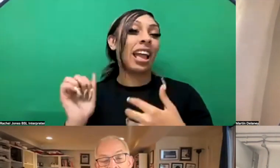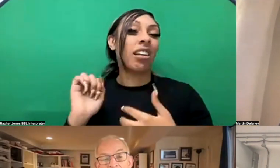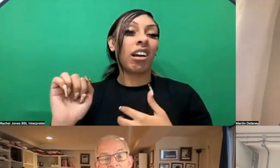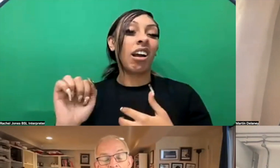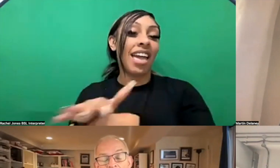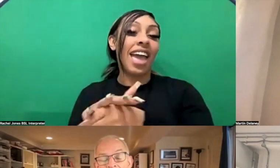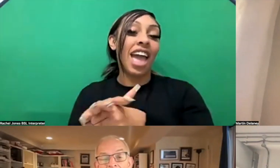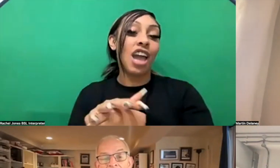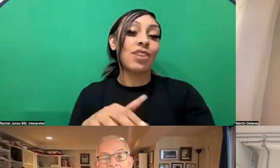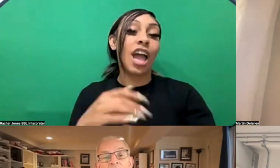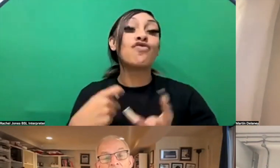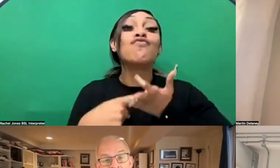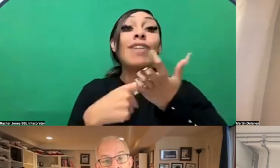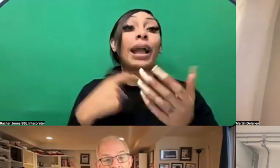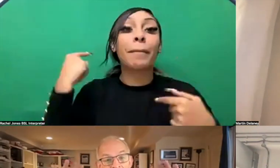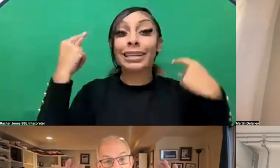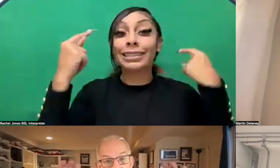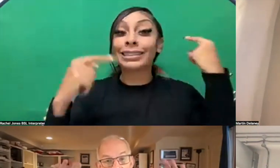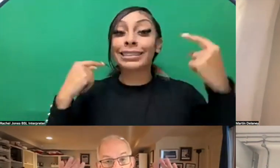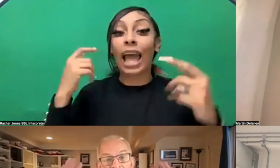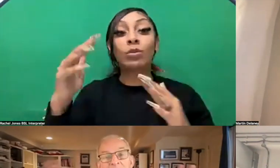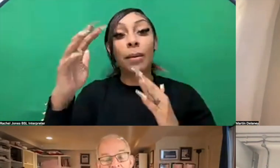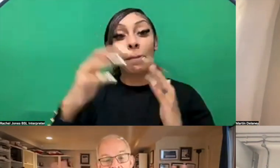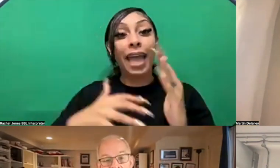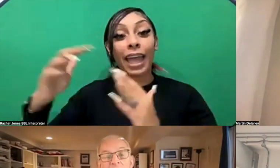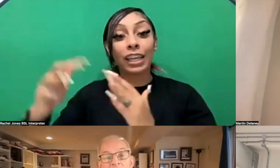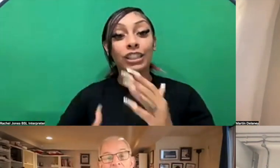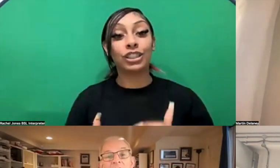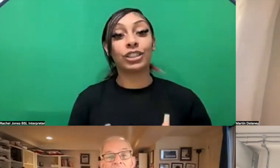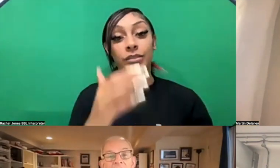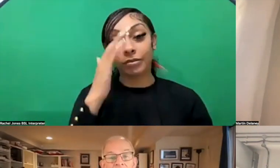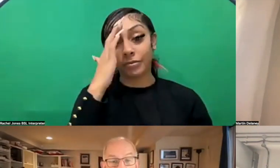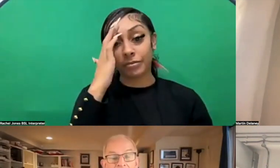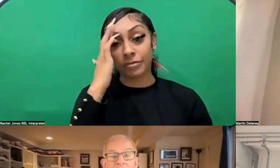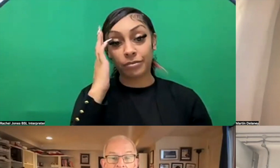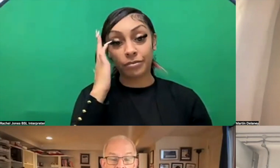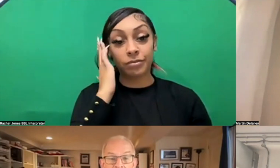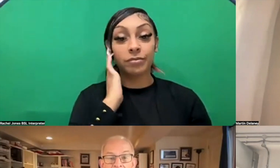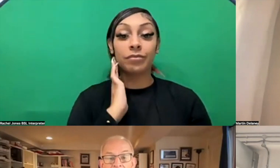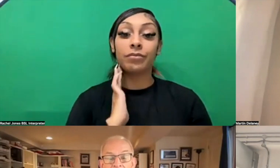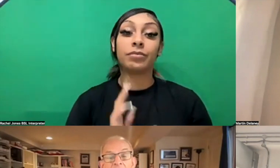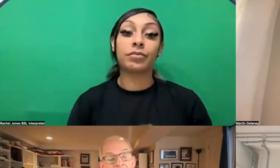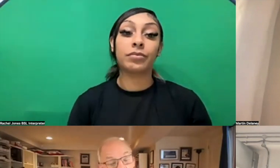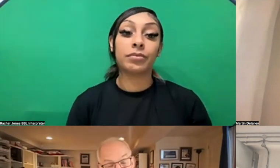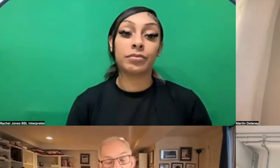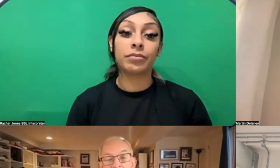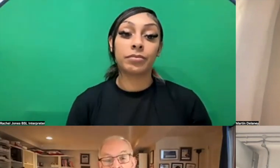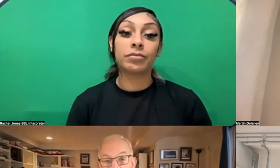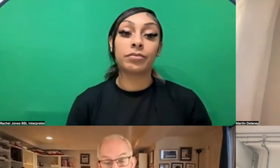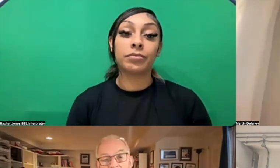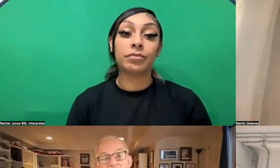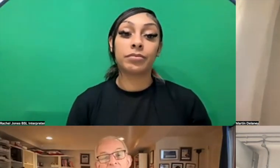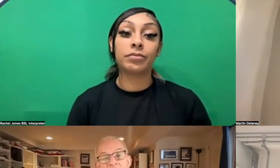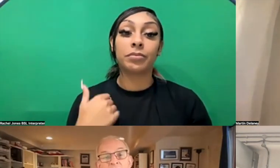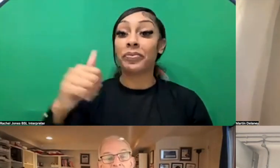sounds page where I do recommend sounds that immediately sound good with that, it lists a few synthesizers. I actually do provide